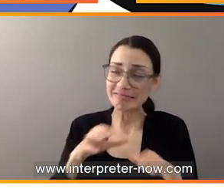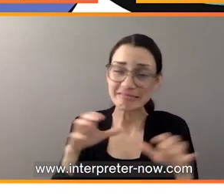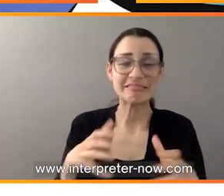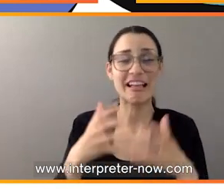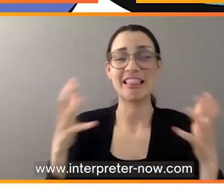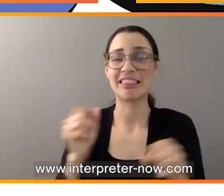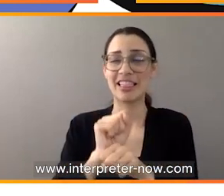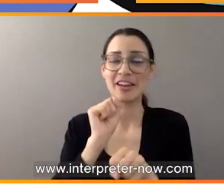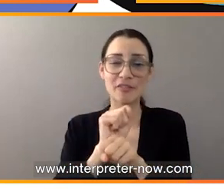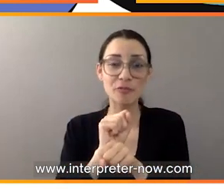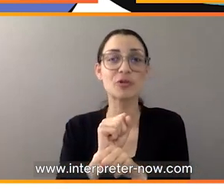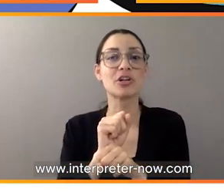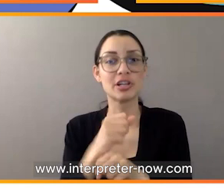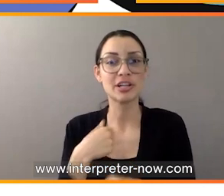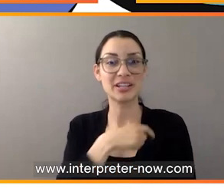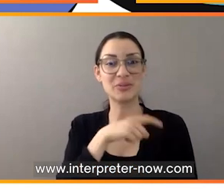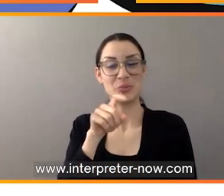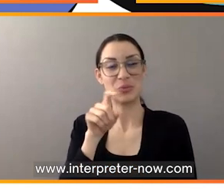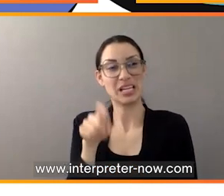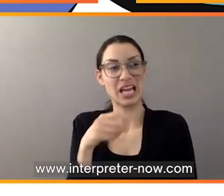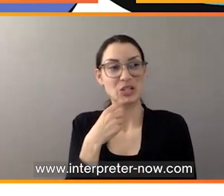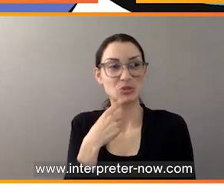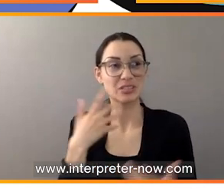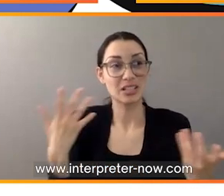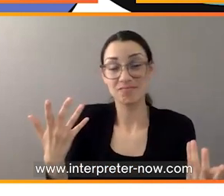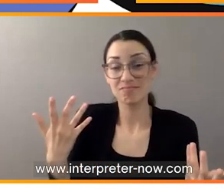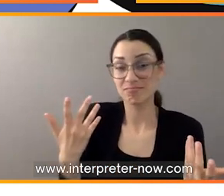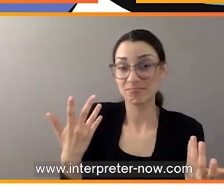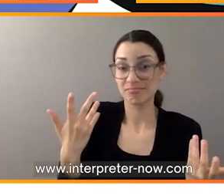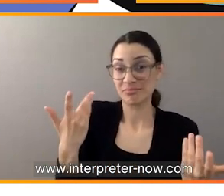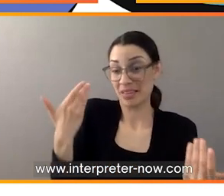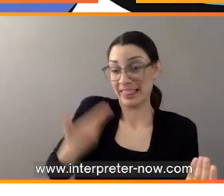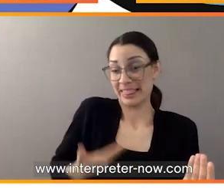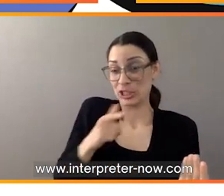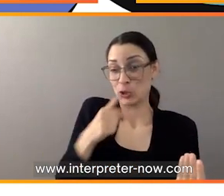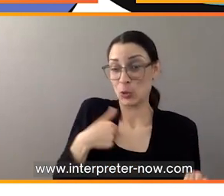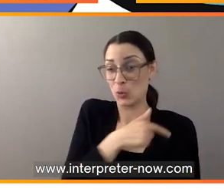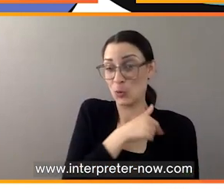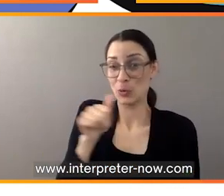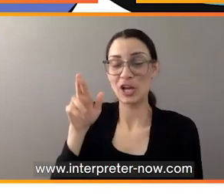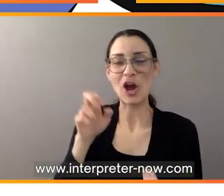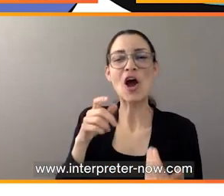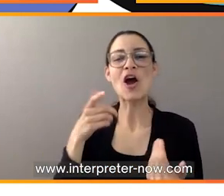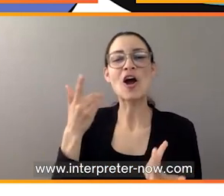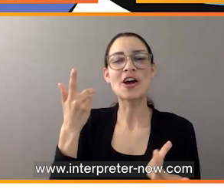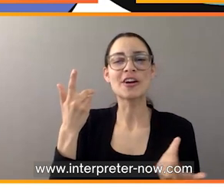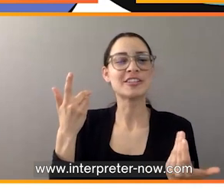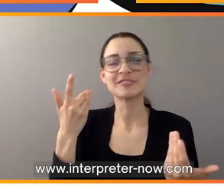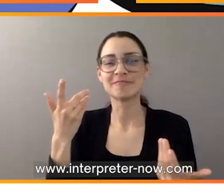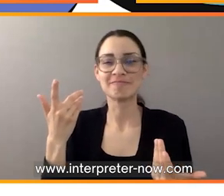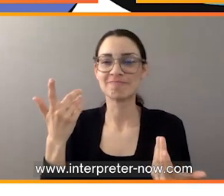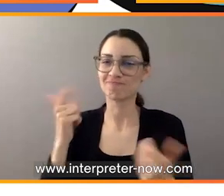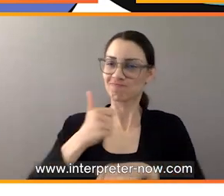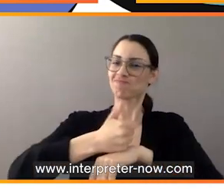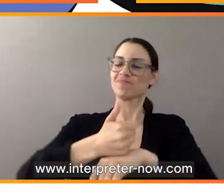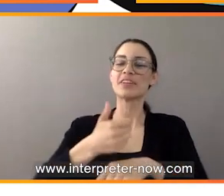board. After all that work of co-creation with the organization, really bringing that forward and saying, hey, this is who we are, this is where we're going,